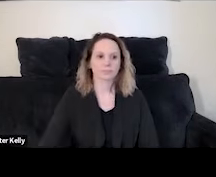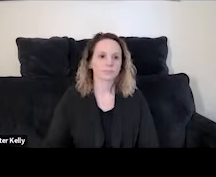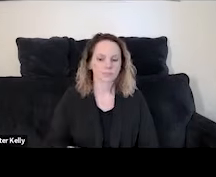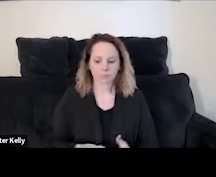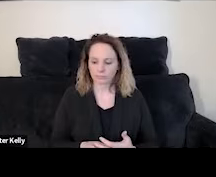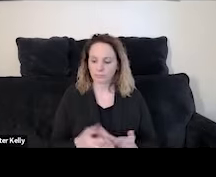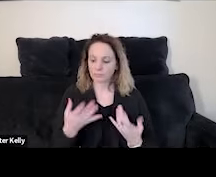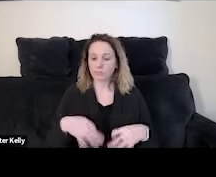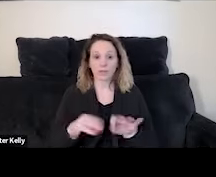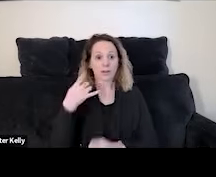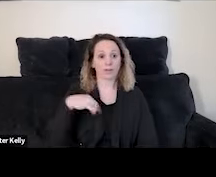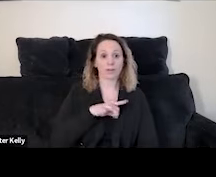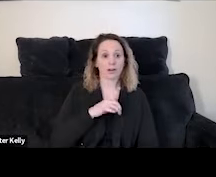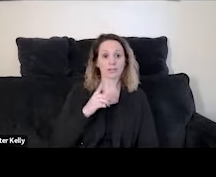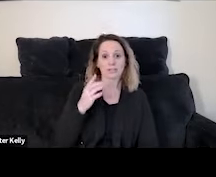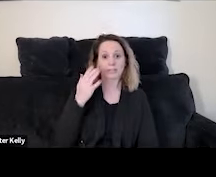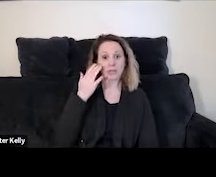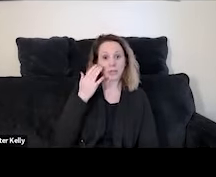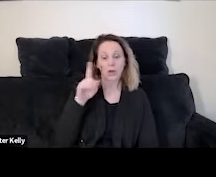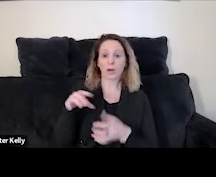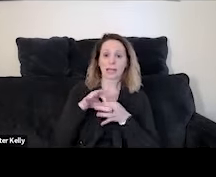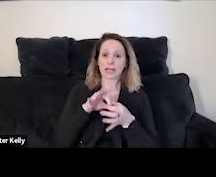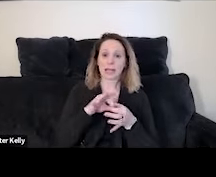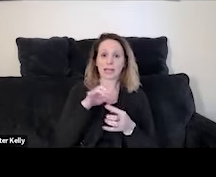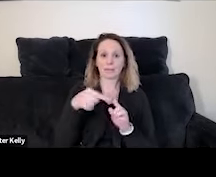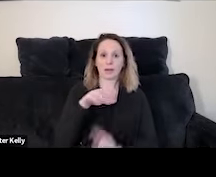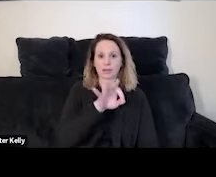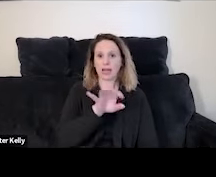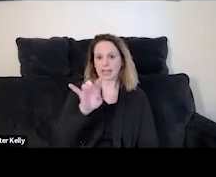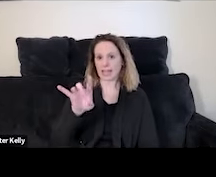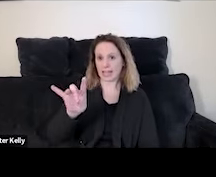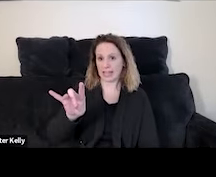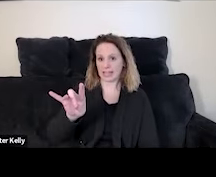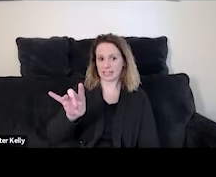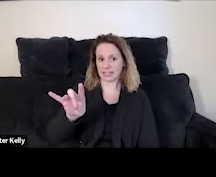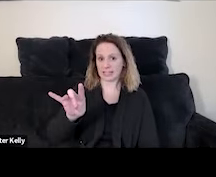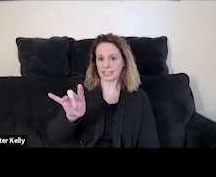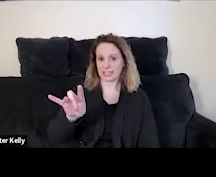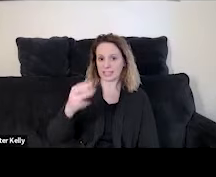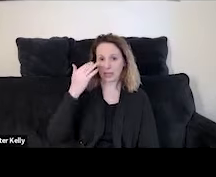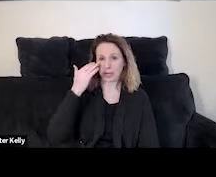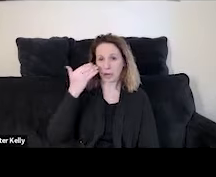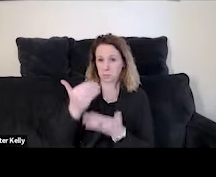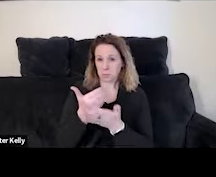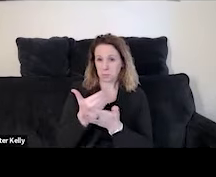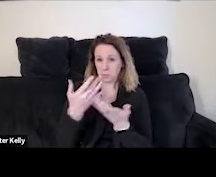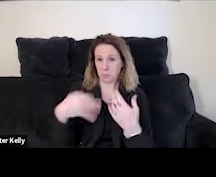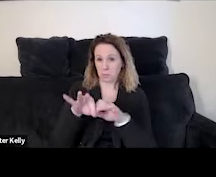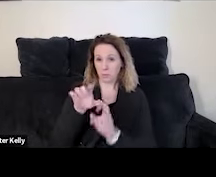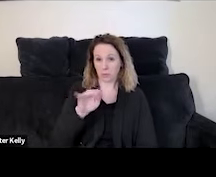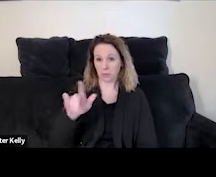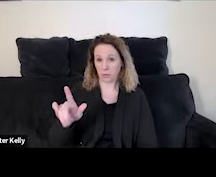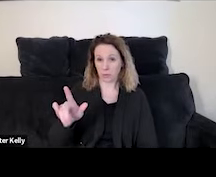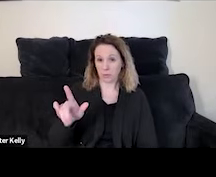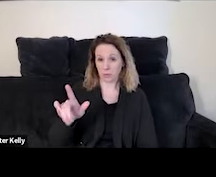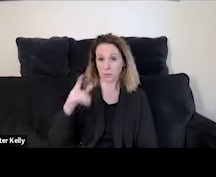It's important for us to also connect the dots to 988. 988 is a really important new tool that